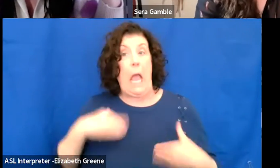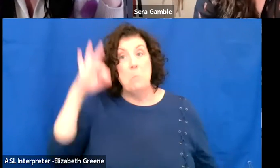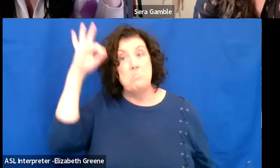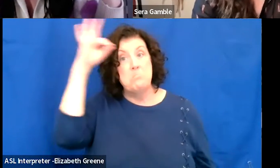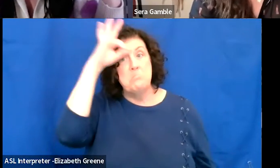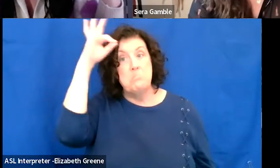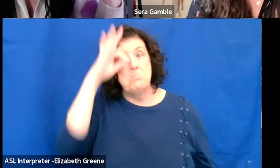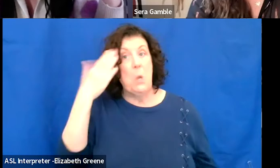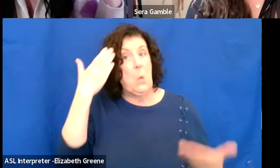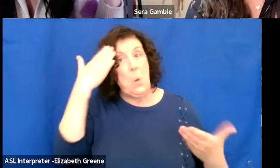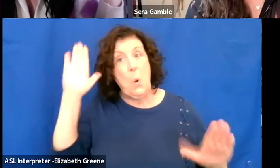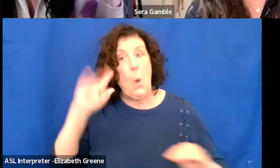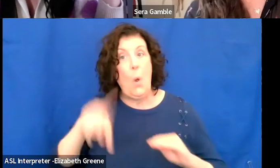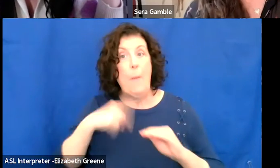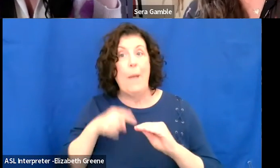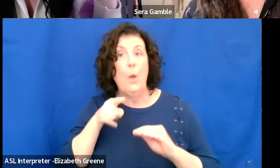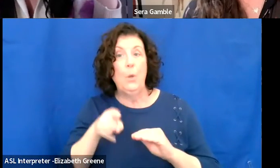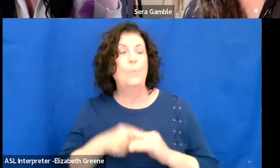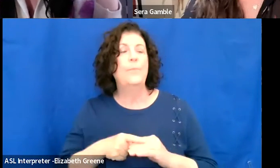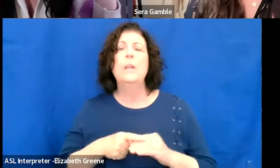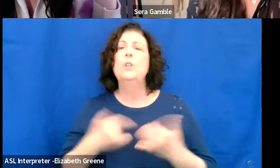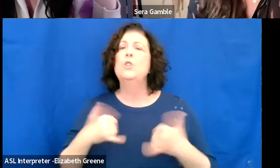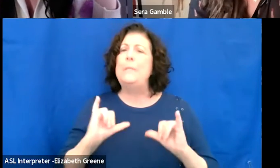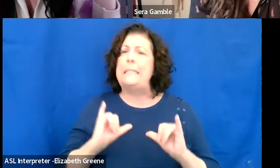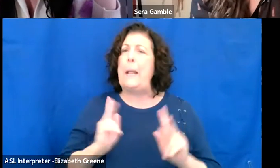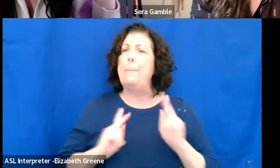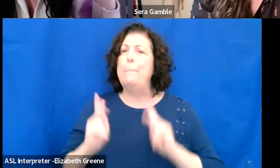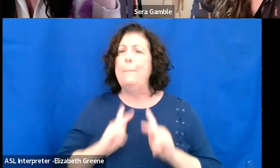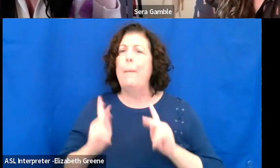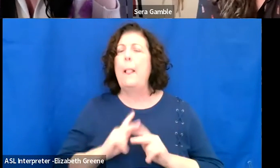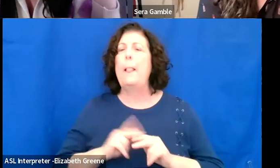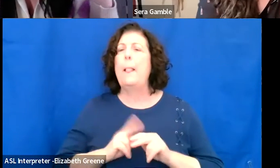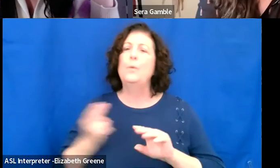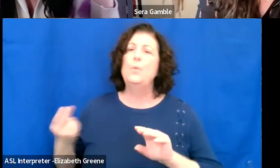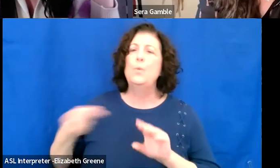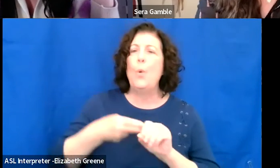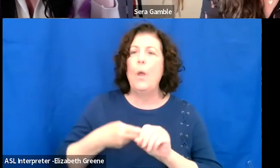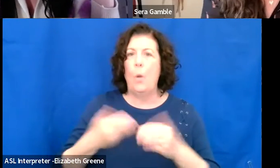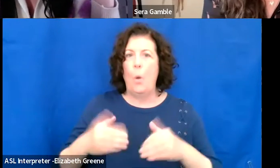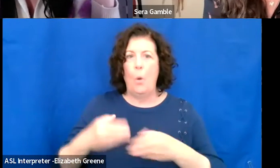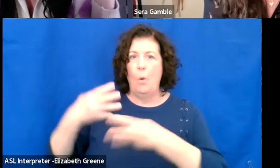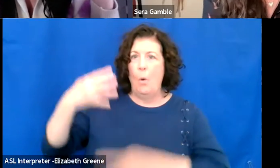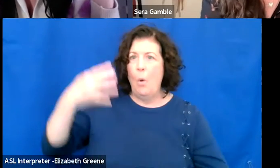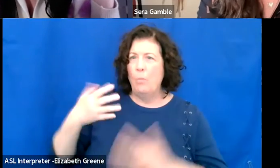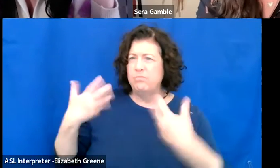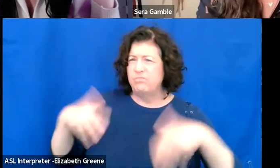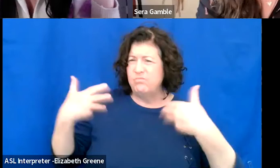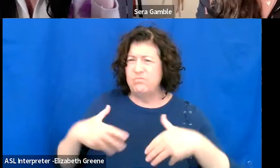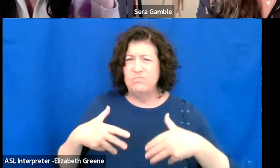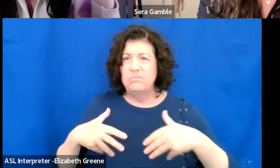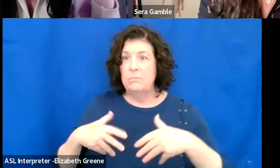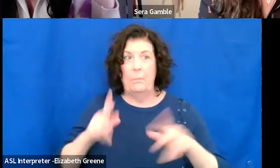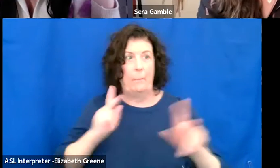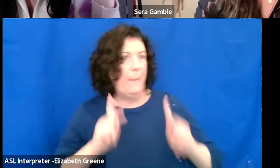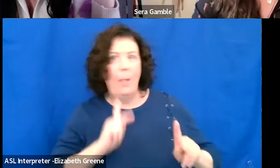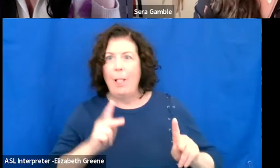me anything. So people are still sort of trickling in, but I think I'm gonna look at all those people. There's like, yeah, there's people. Hi,